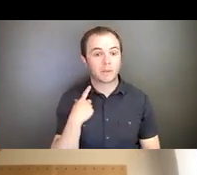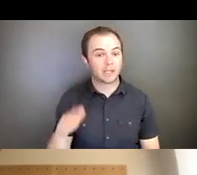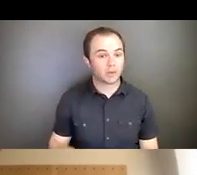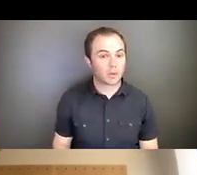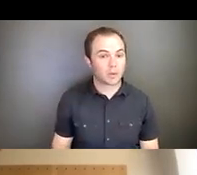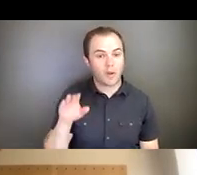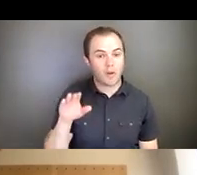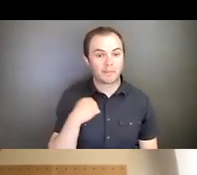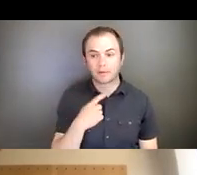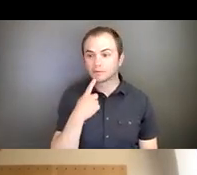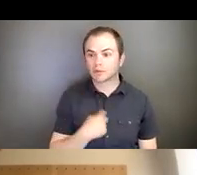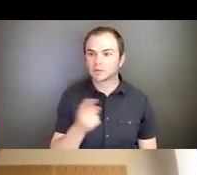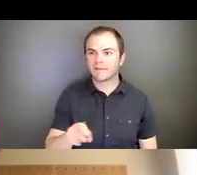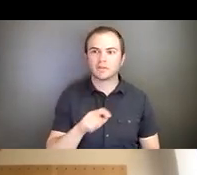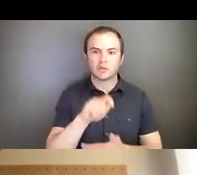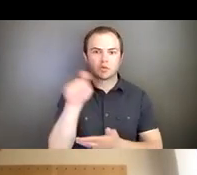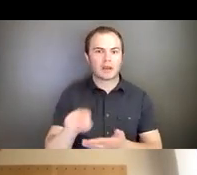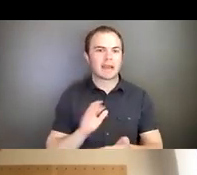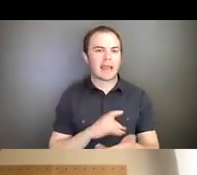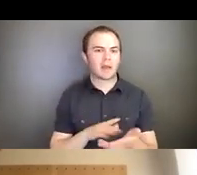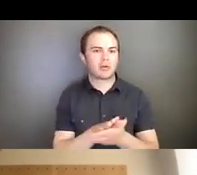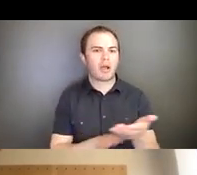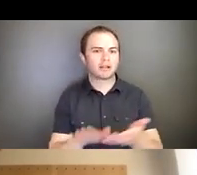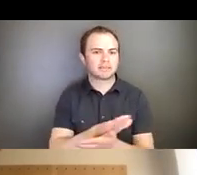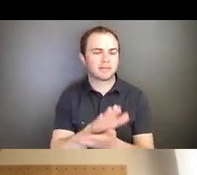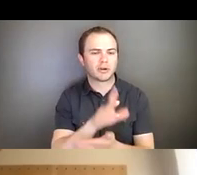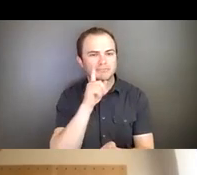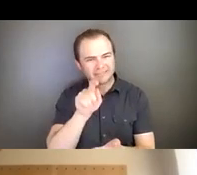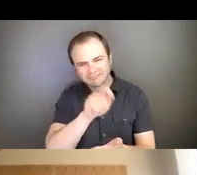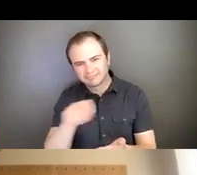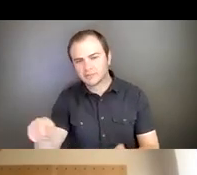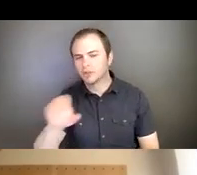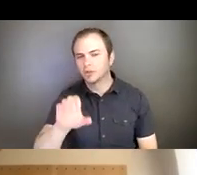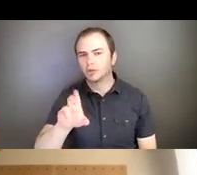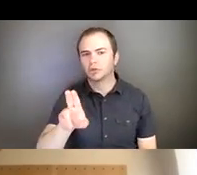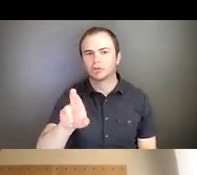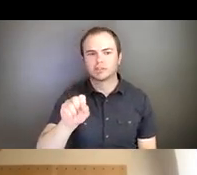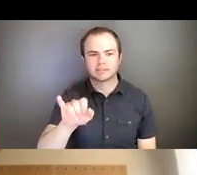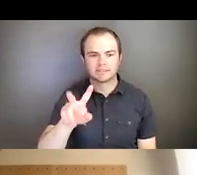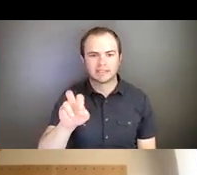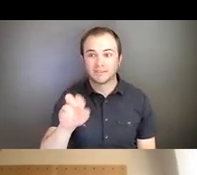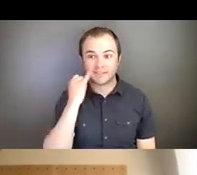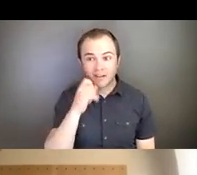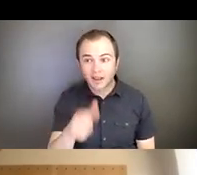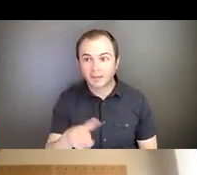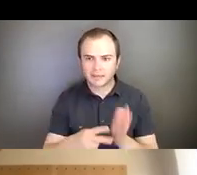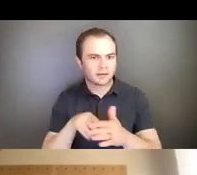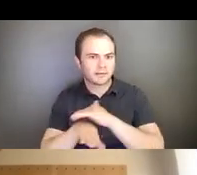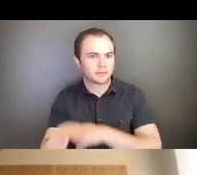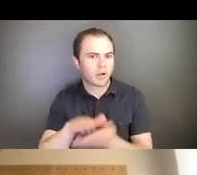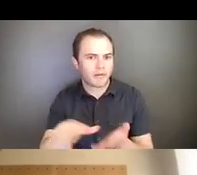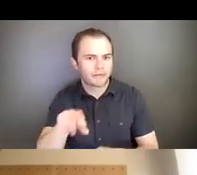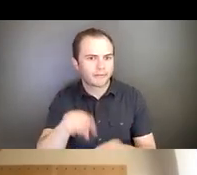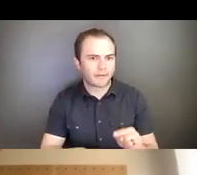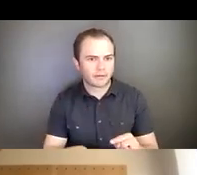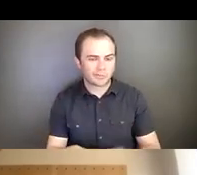college papers in cursive or we wouldn't get into college. Mm-hmm. Never wrote it in cursive, you know, so it's like